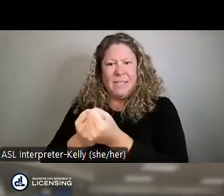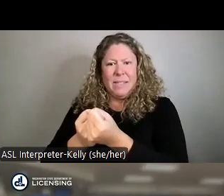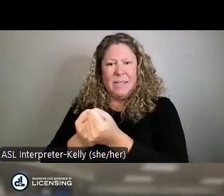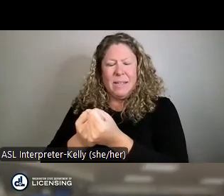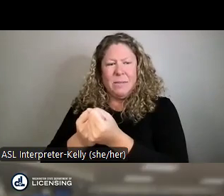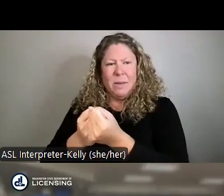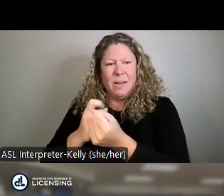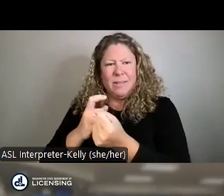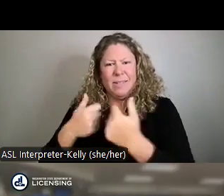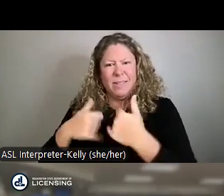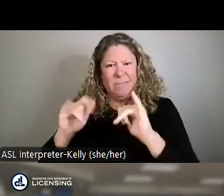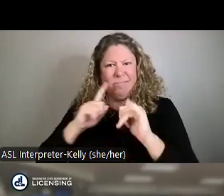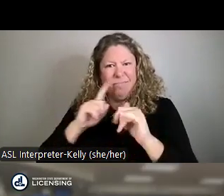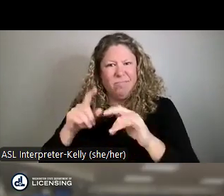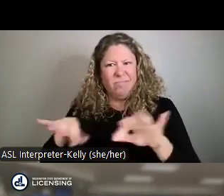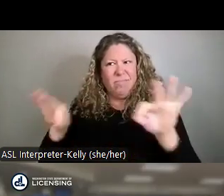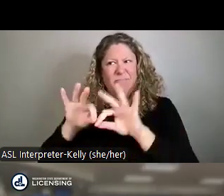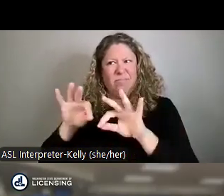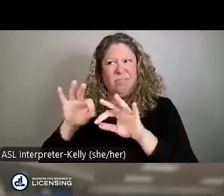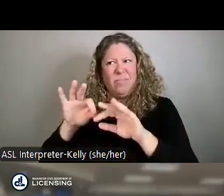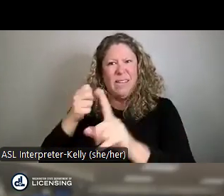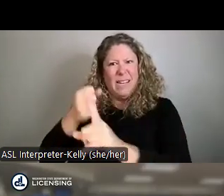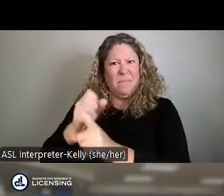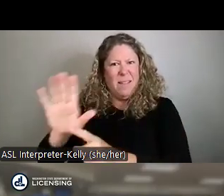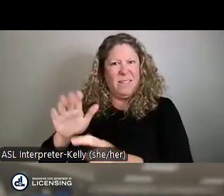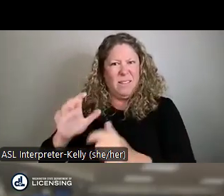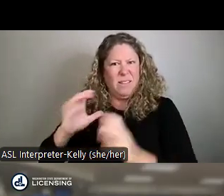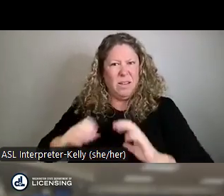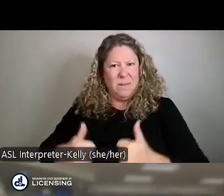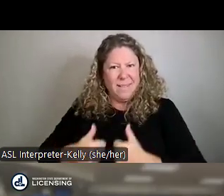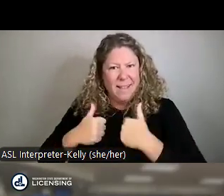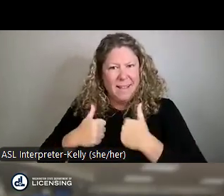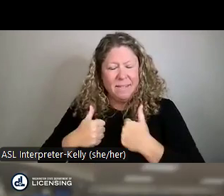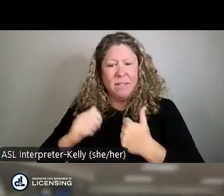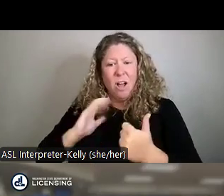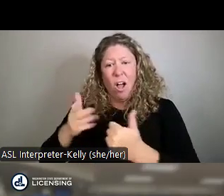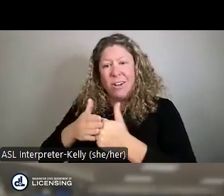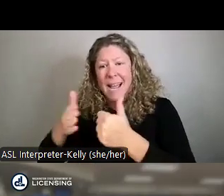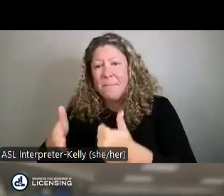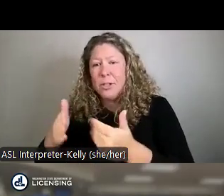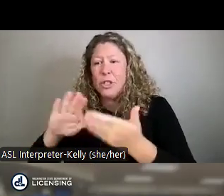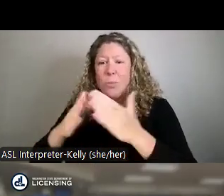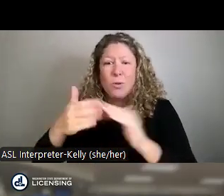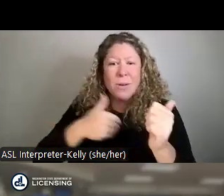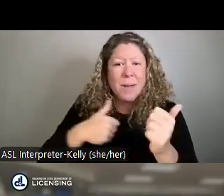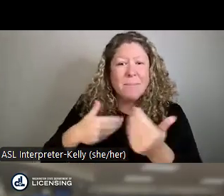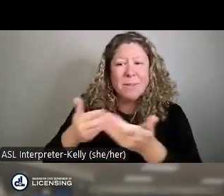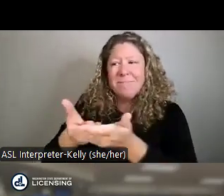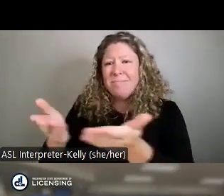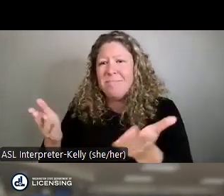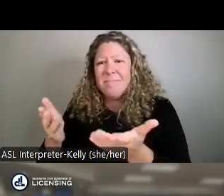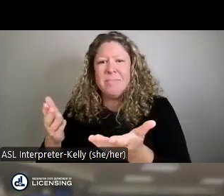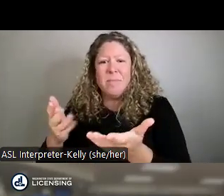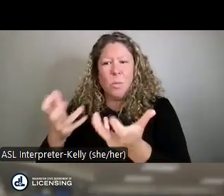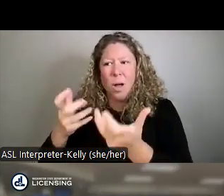and impactful to our customers' lives, our neighbors and our community members and our society. And this is probably